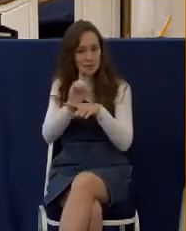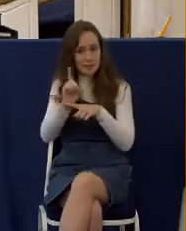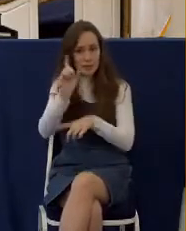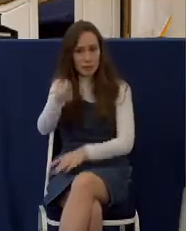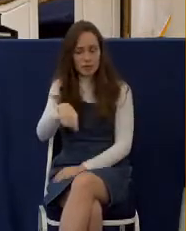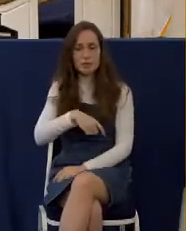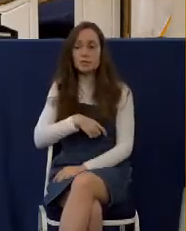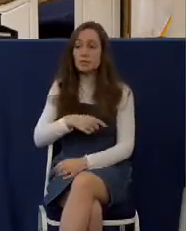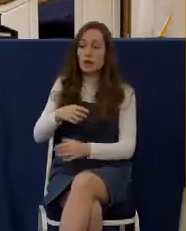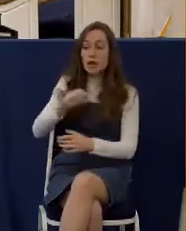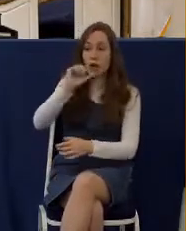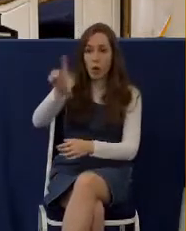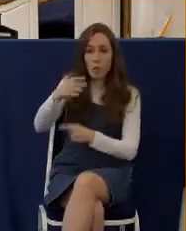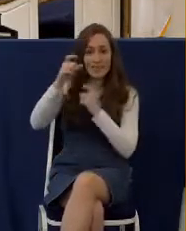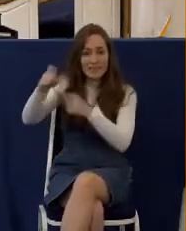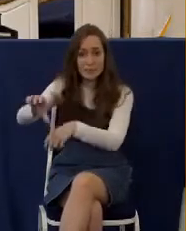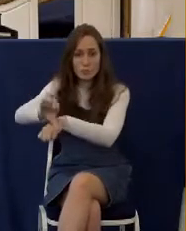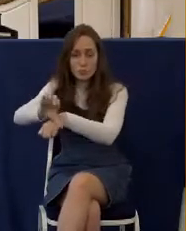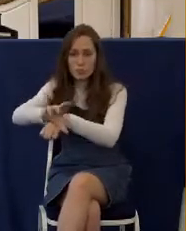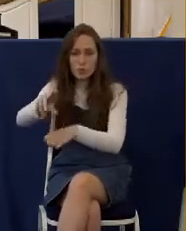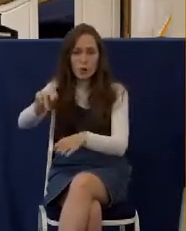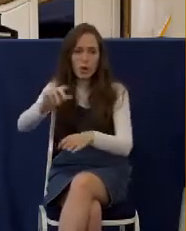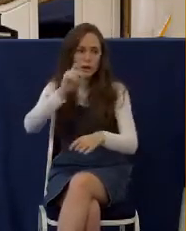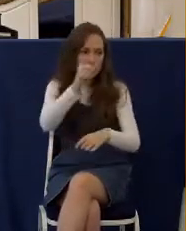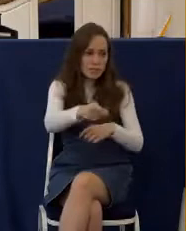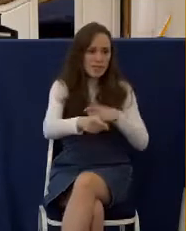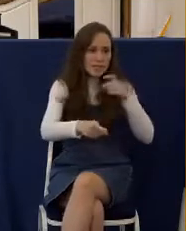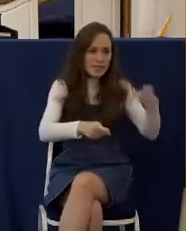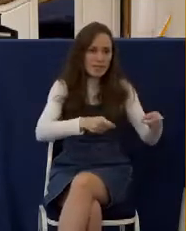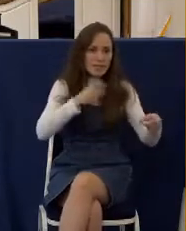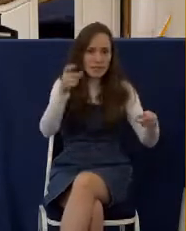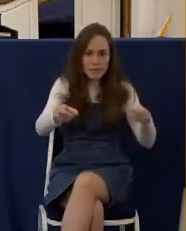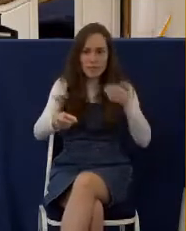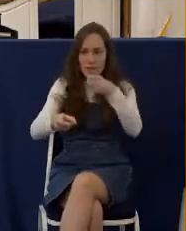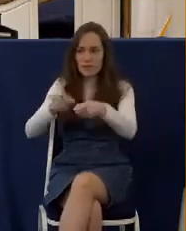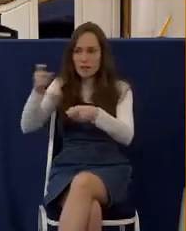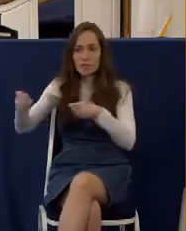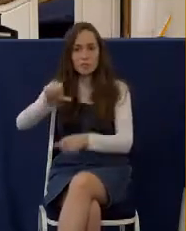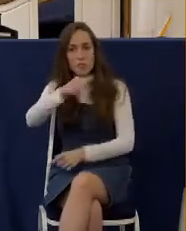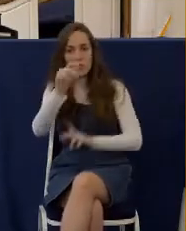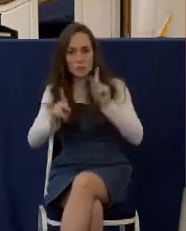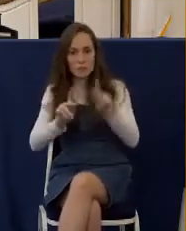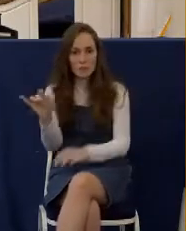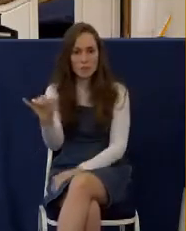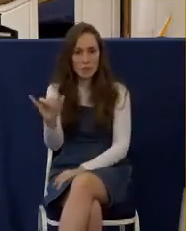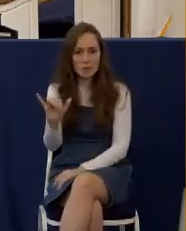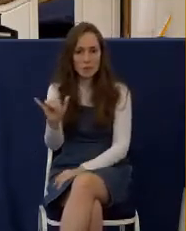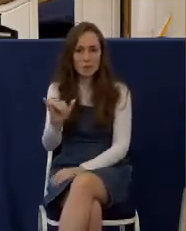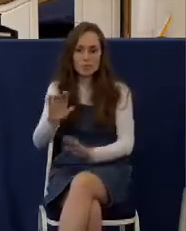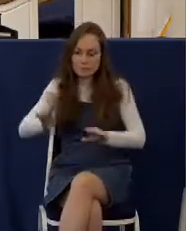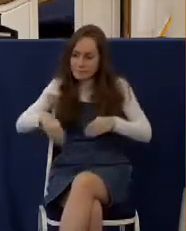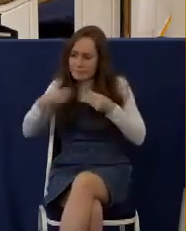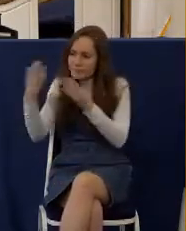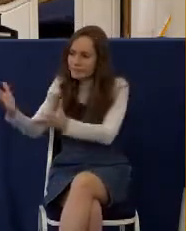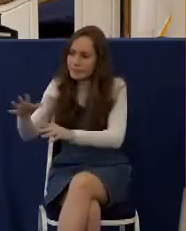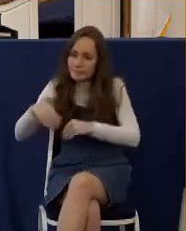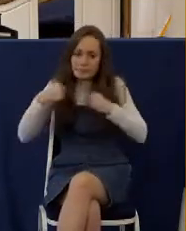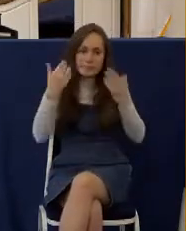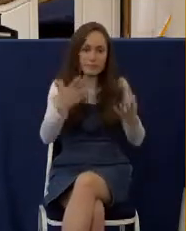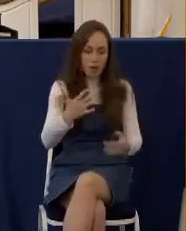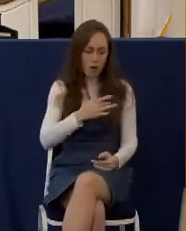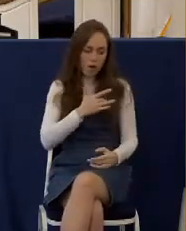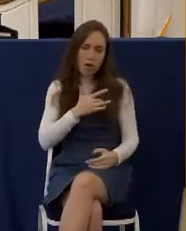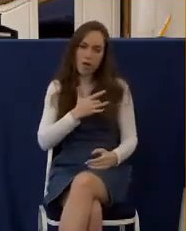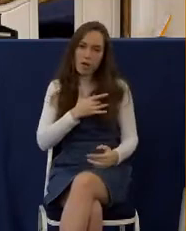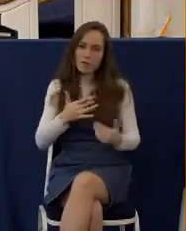to the church. It's just giving. It's just giving to others. It's just giving out of a heart of love and a heart